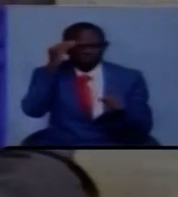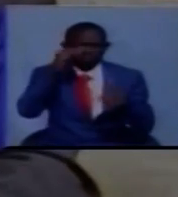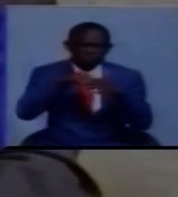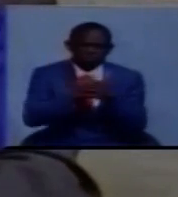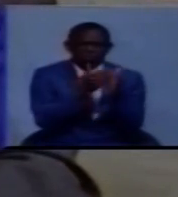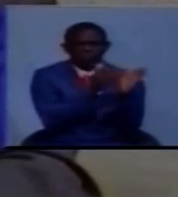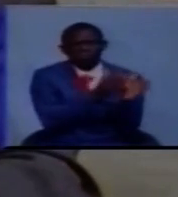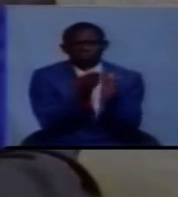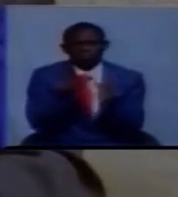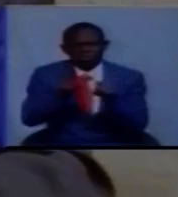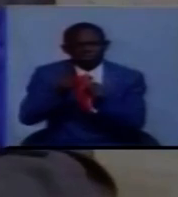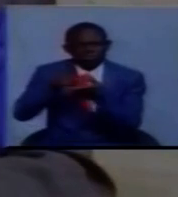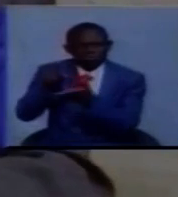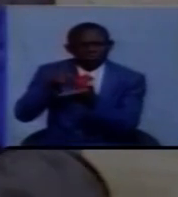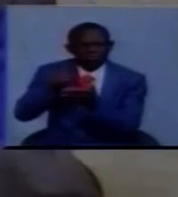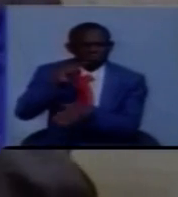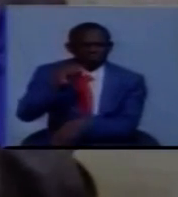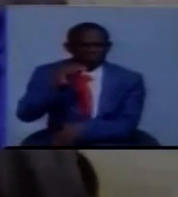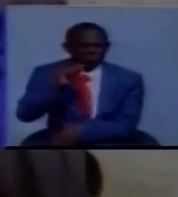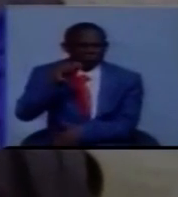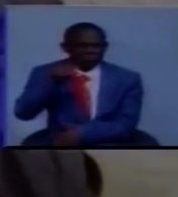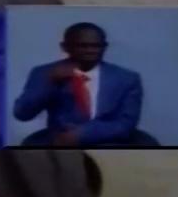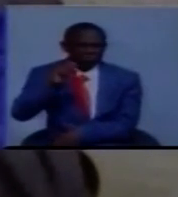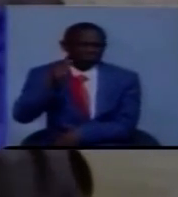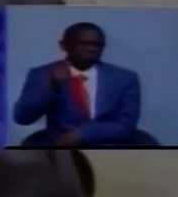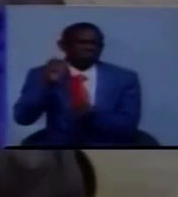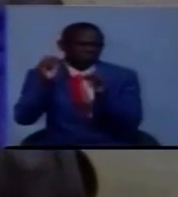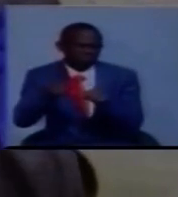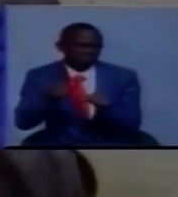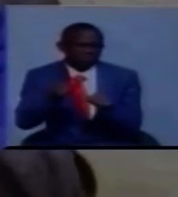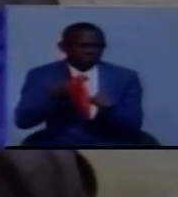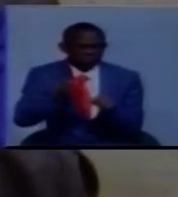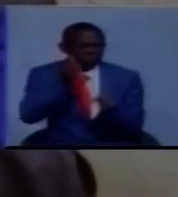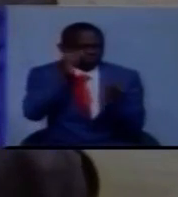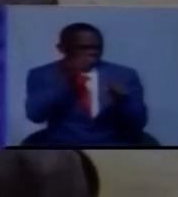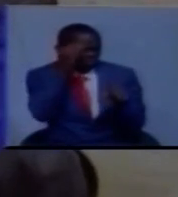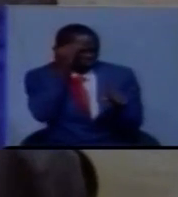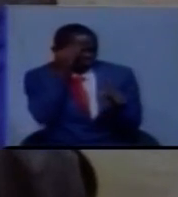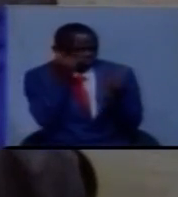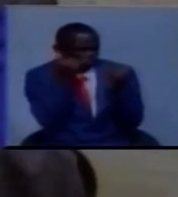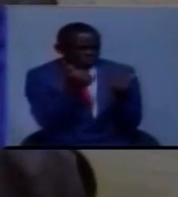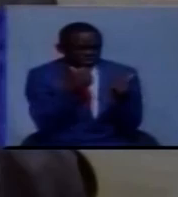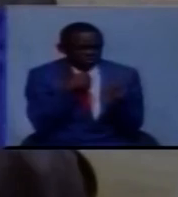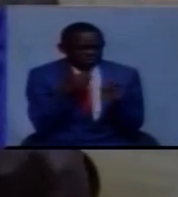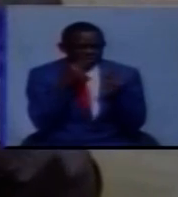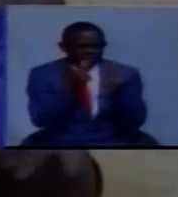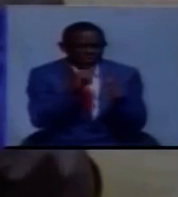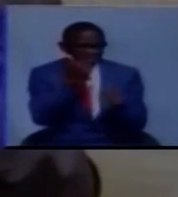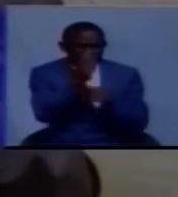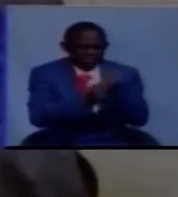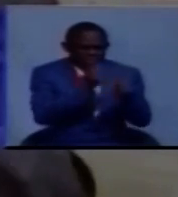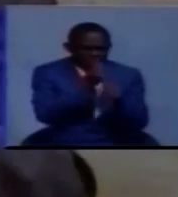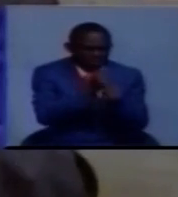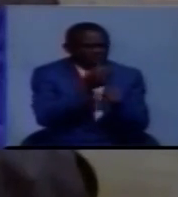because I have 1 year to go or 3 months to go, you start looking for other jobs, or if possible, if you think you'll have to improve on your skills,